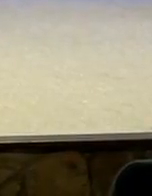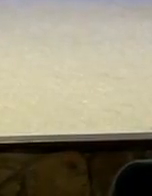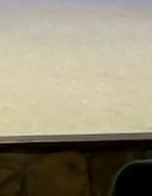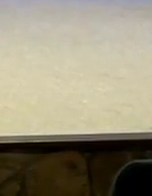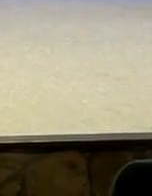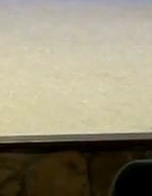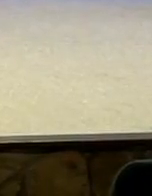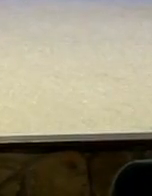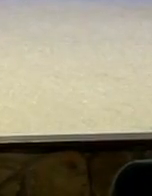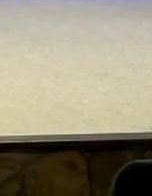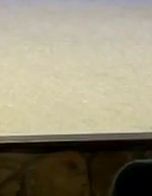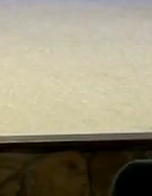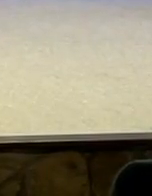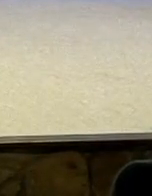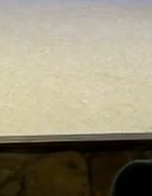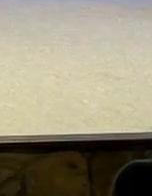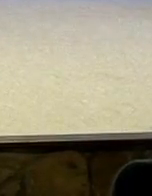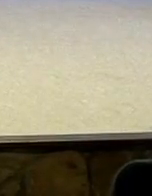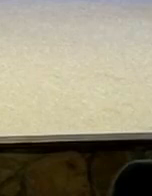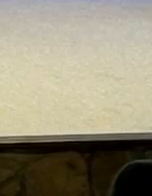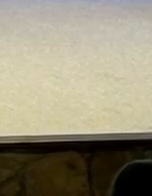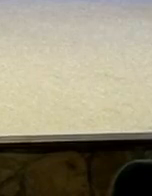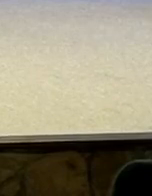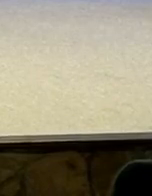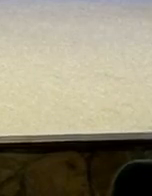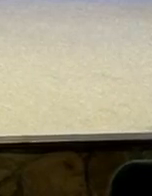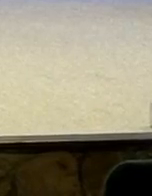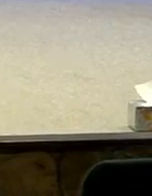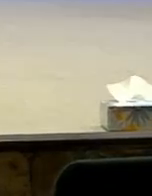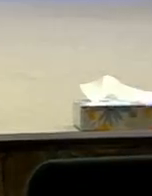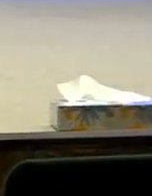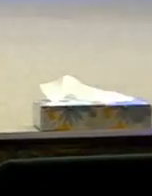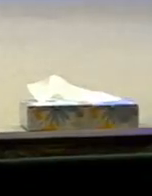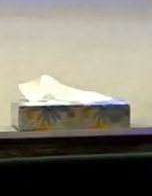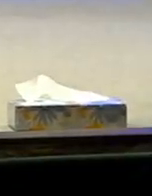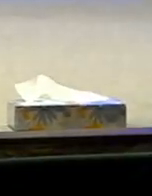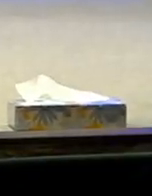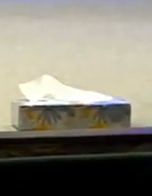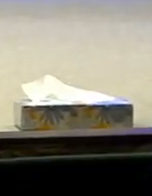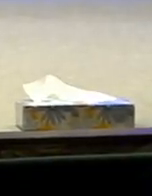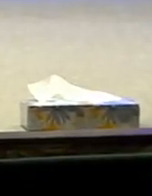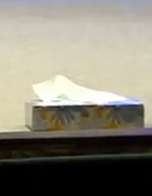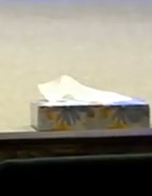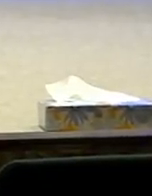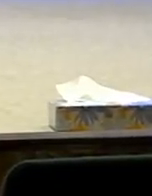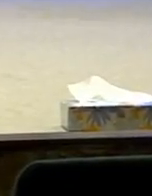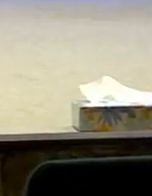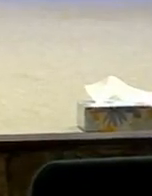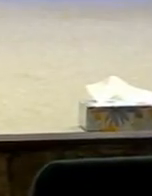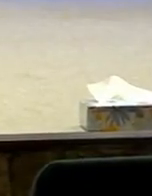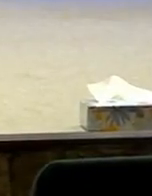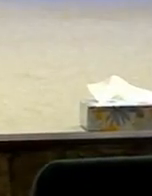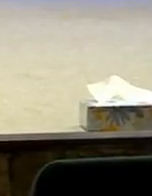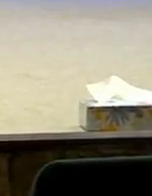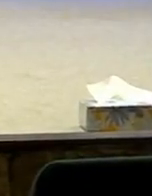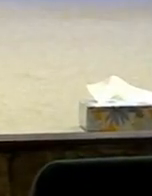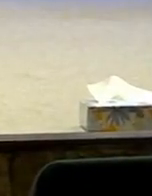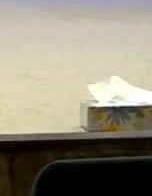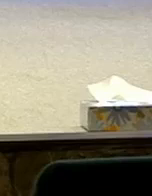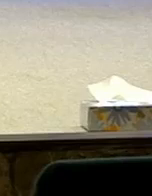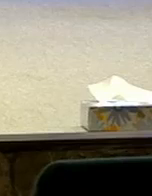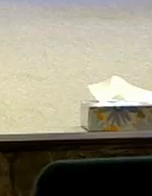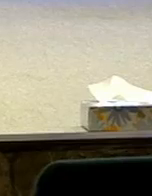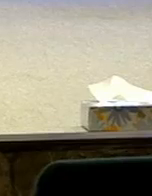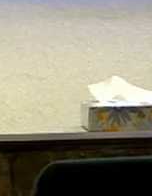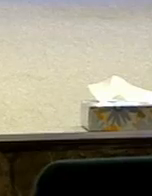his worthiness. Amen. And then I believe I break through the ceiling and I get into that heavenly place where God can share with me all the things